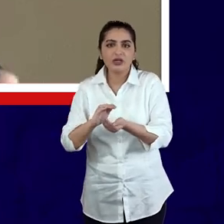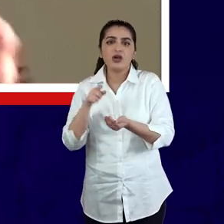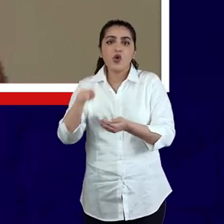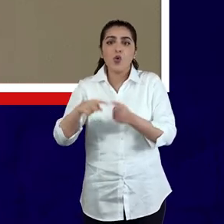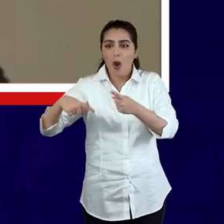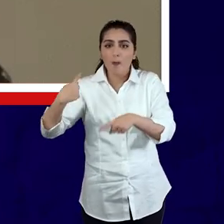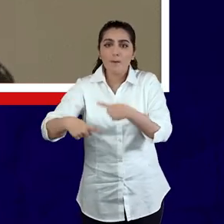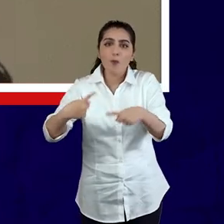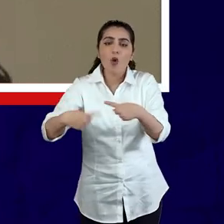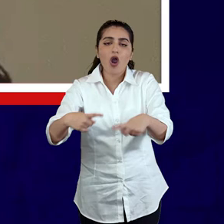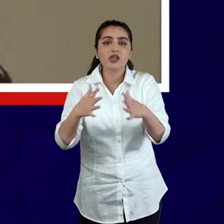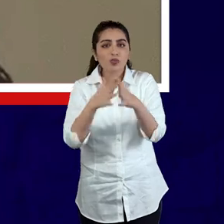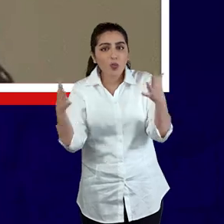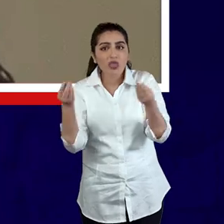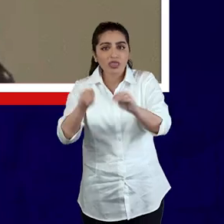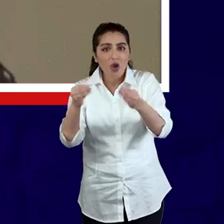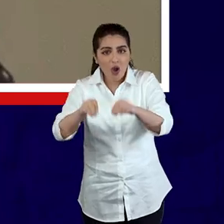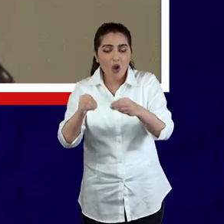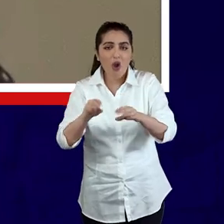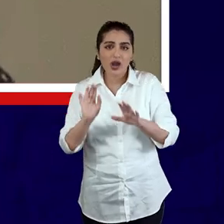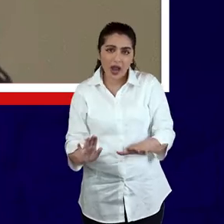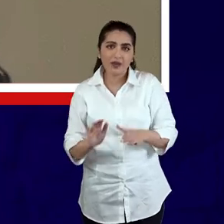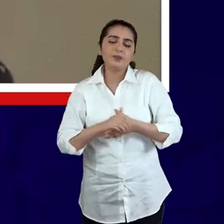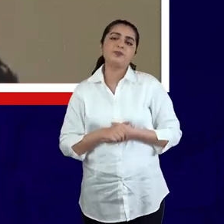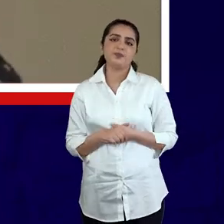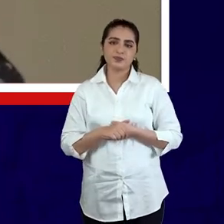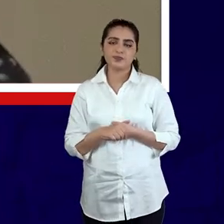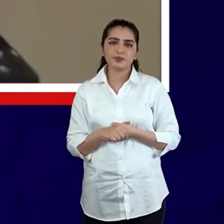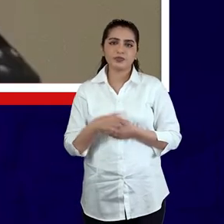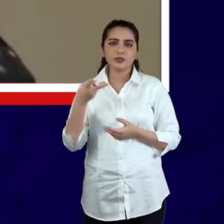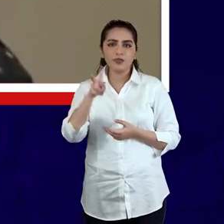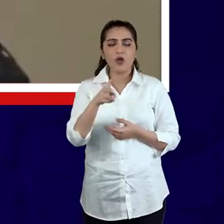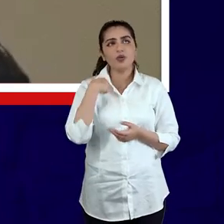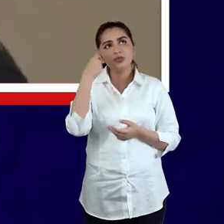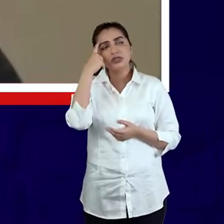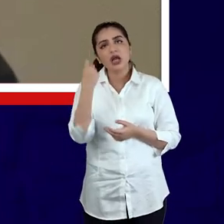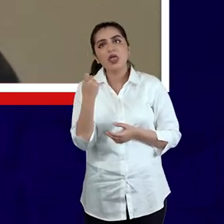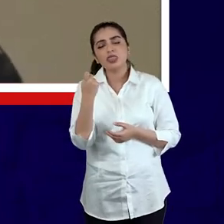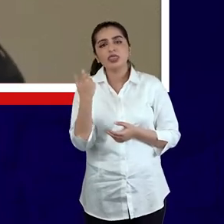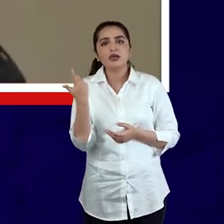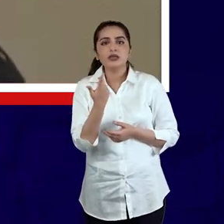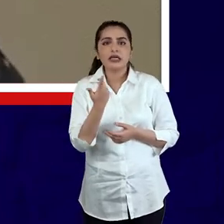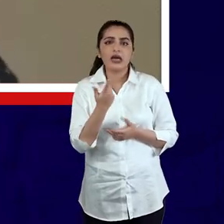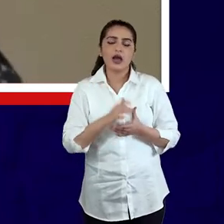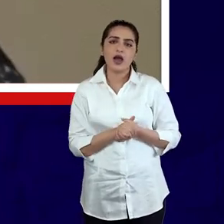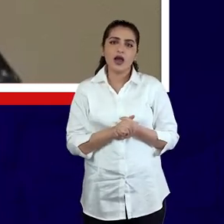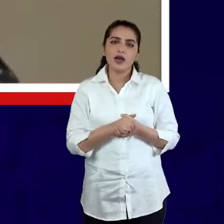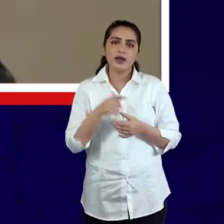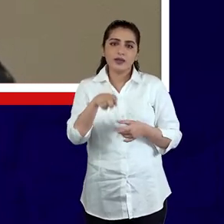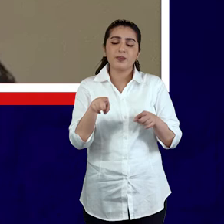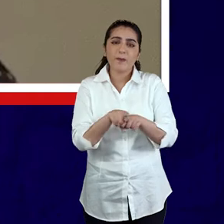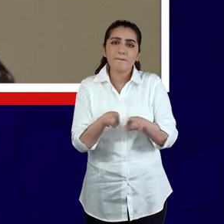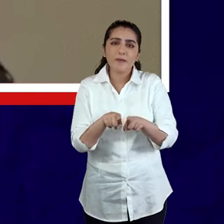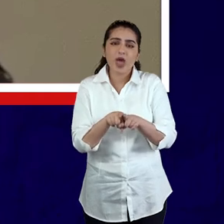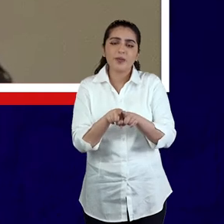processes that you have to go through before you can get a really good terracotta tile. And these women are just amazing how they do it, because they've done it all